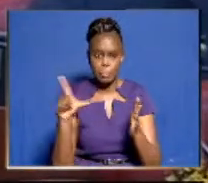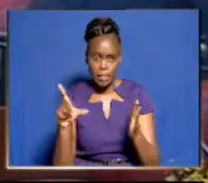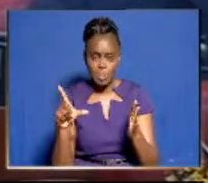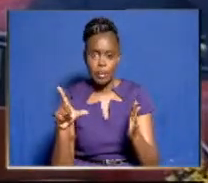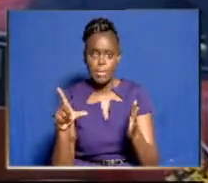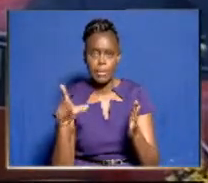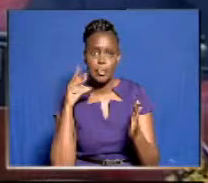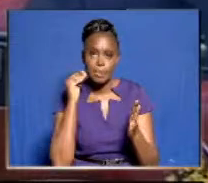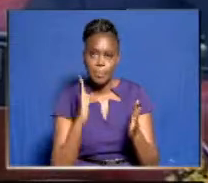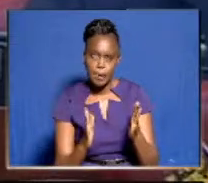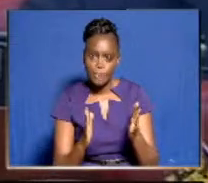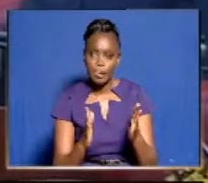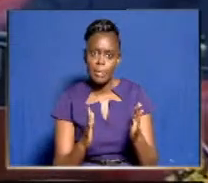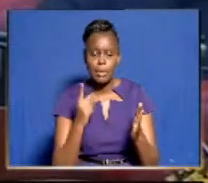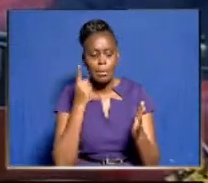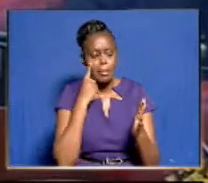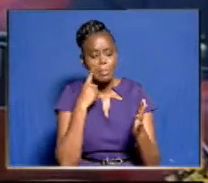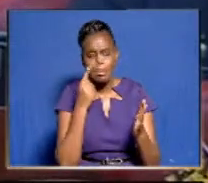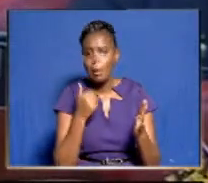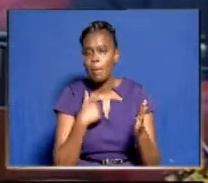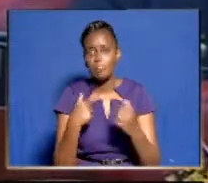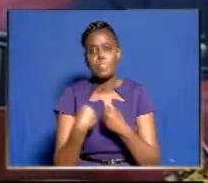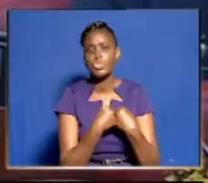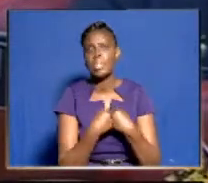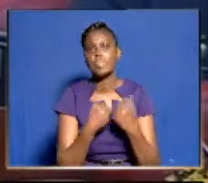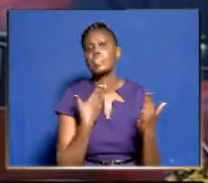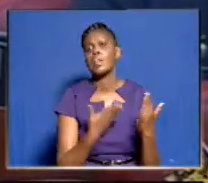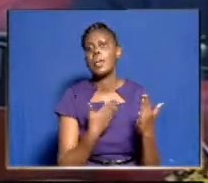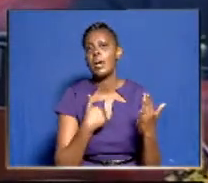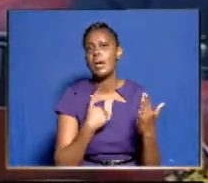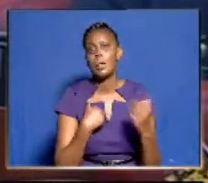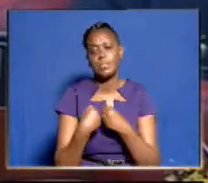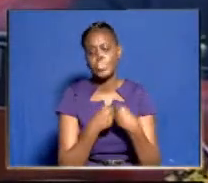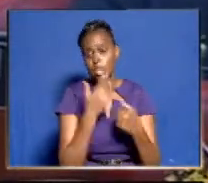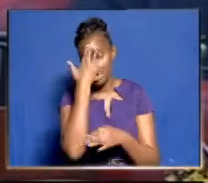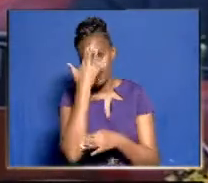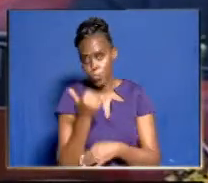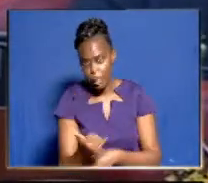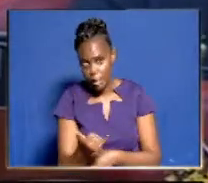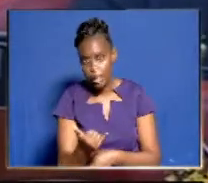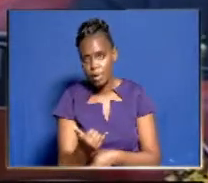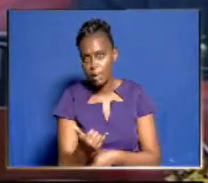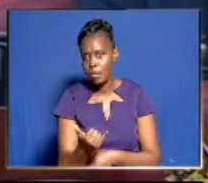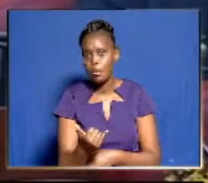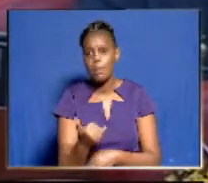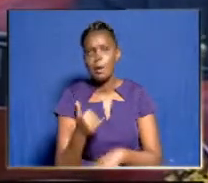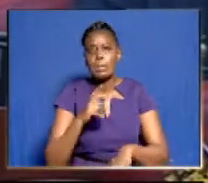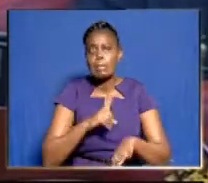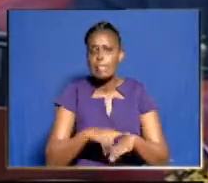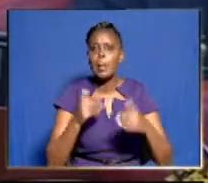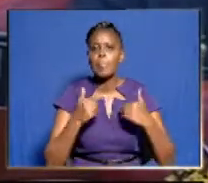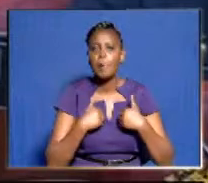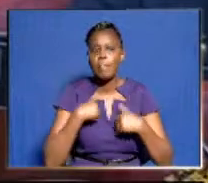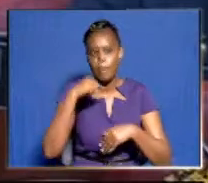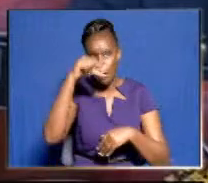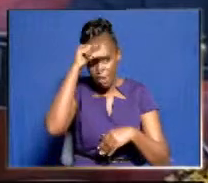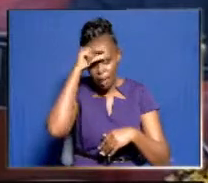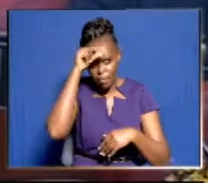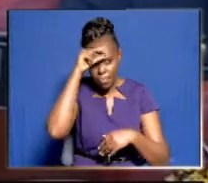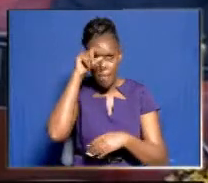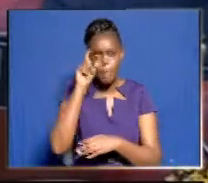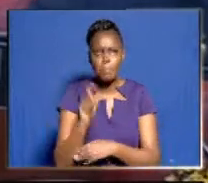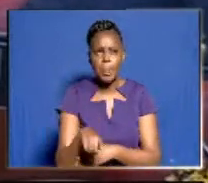Speaker, you will see that we are going to have a challenge. We are going to have a challenge because we're in a time when the government should